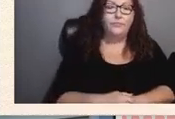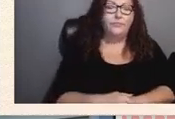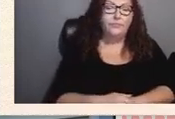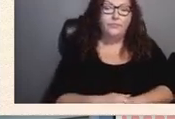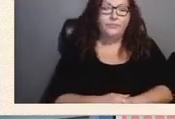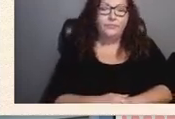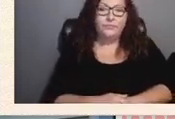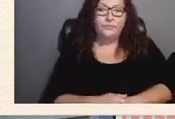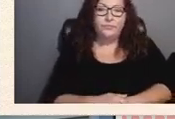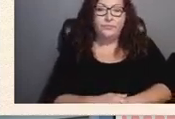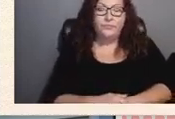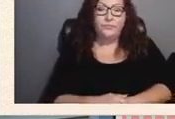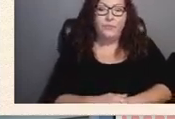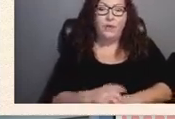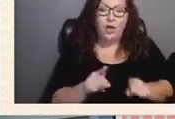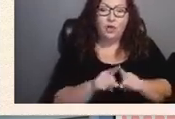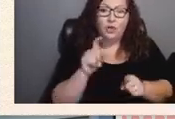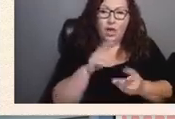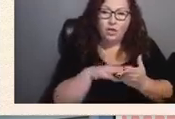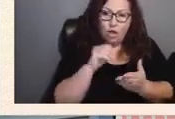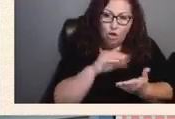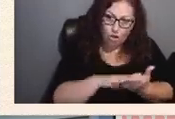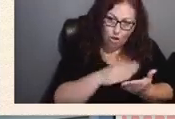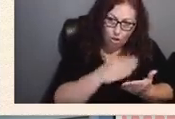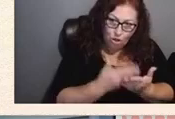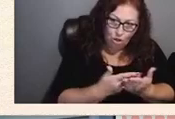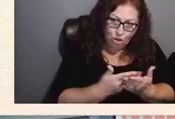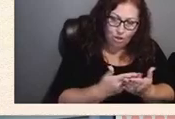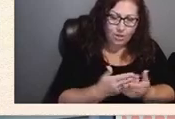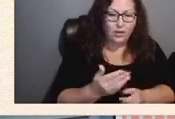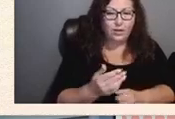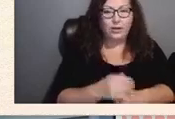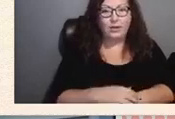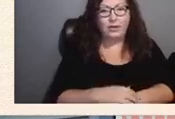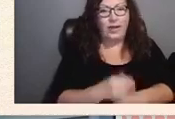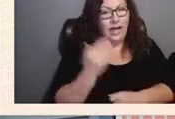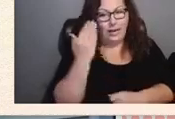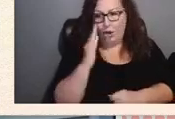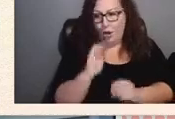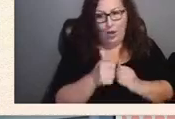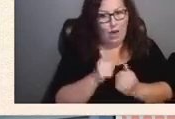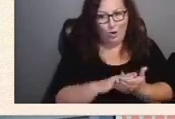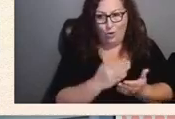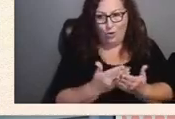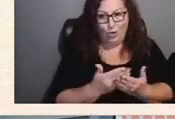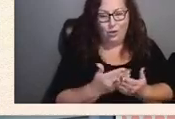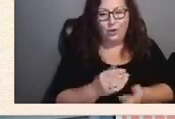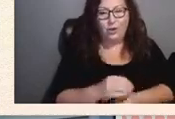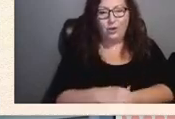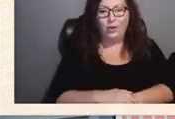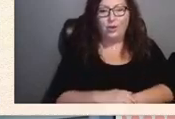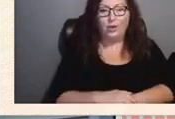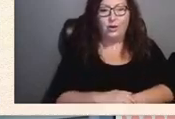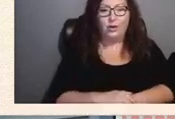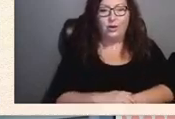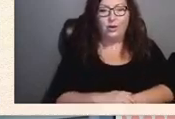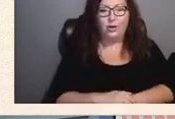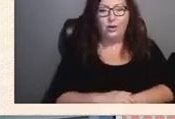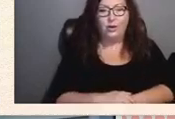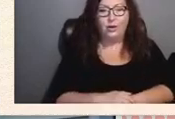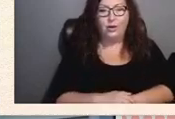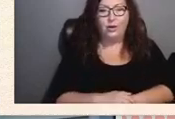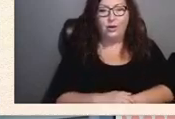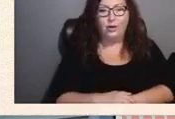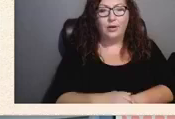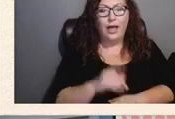I also had to learn to cook. I did not know how to cook, and I had to